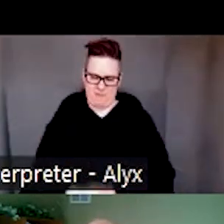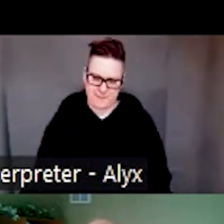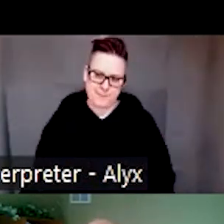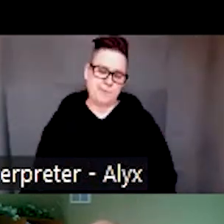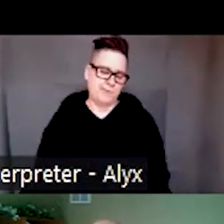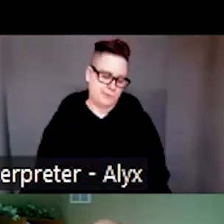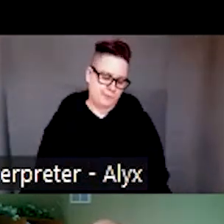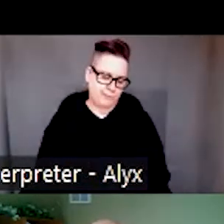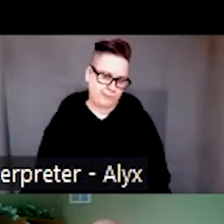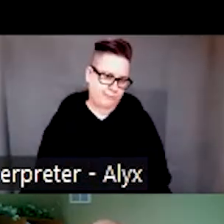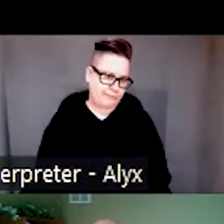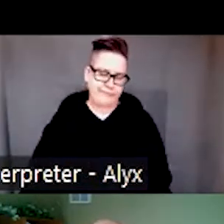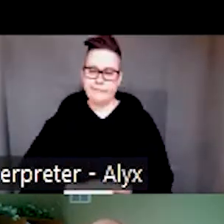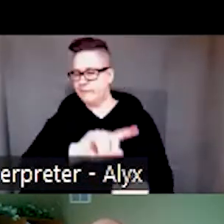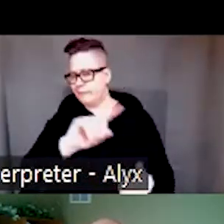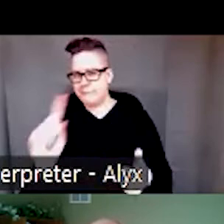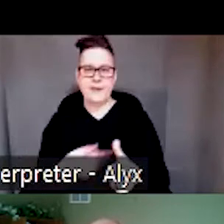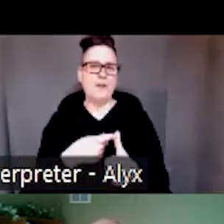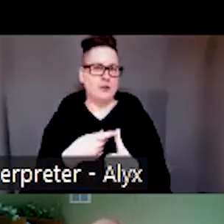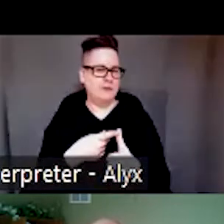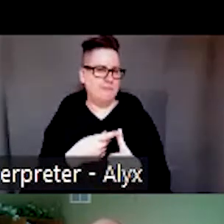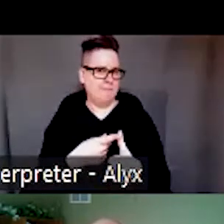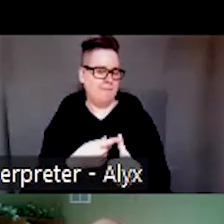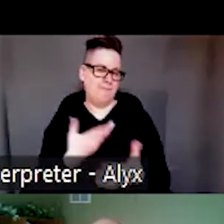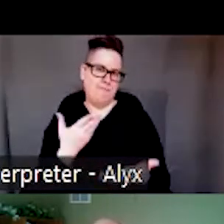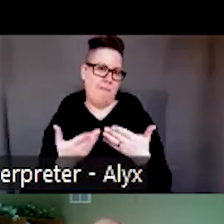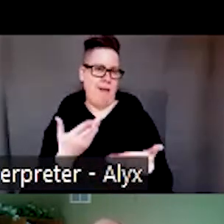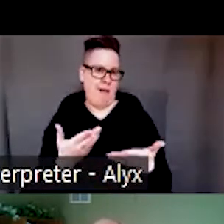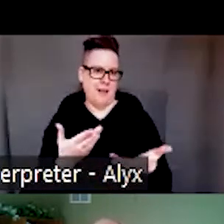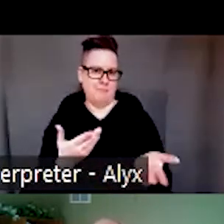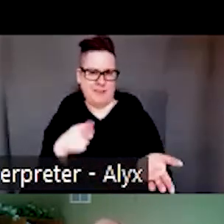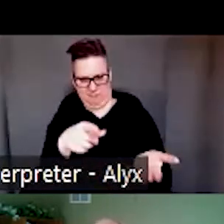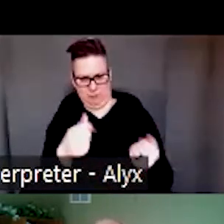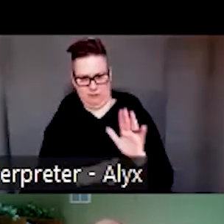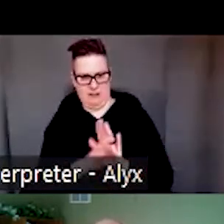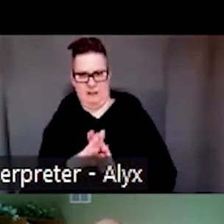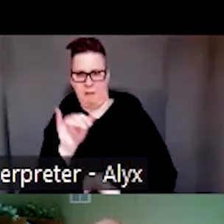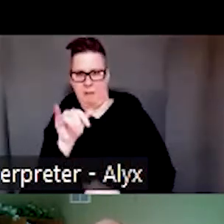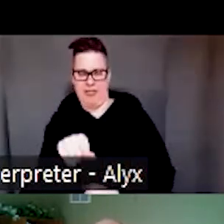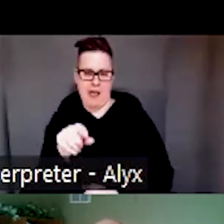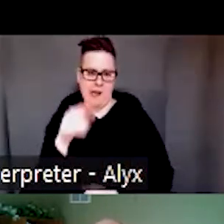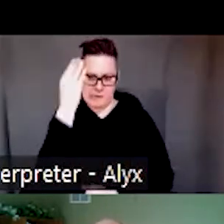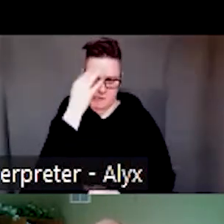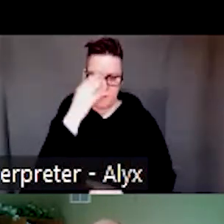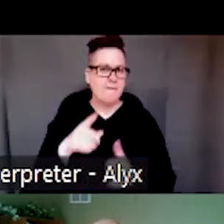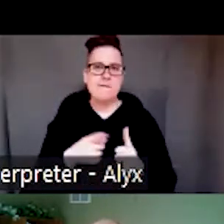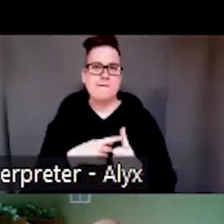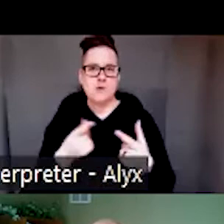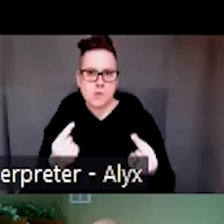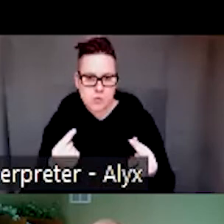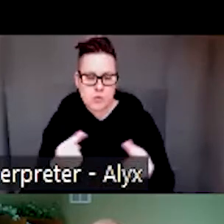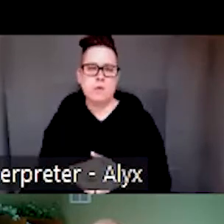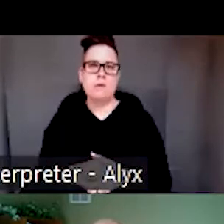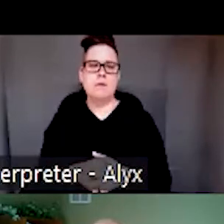So the first thing that you might try to tackle when you're developing such a framework is to